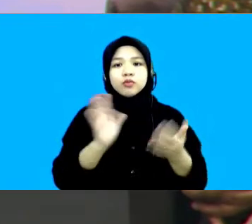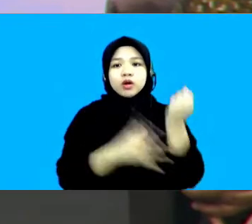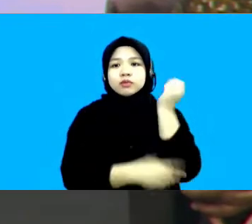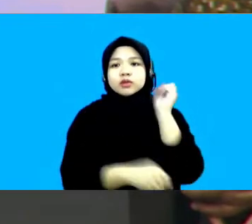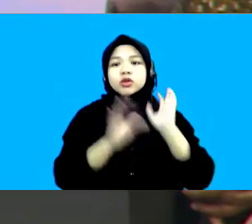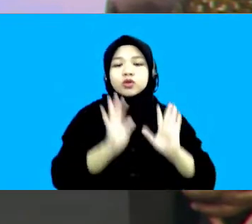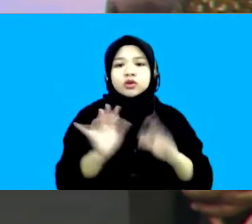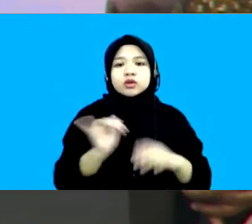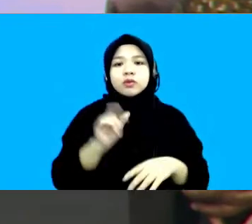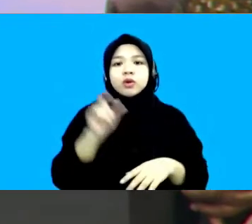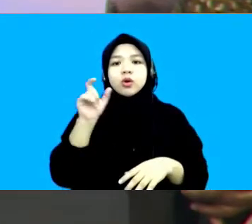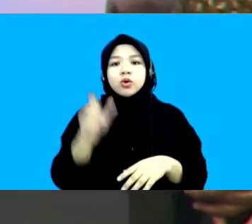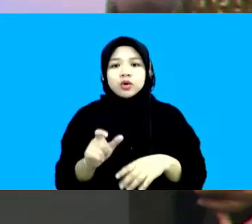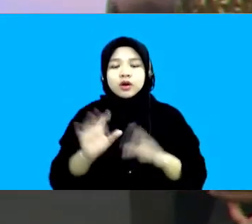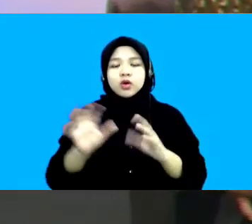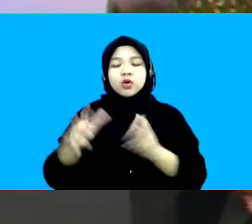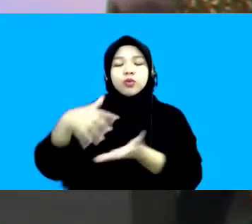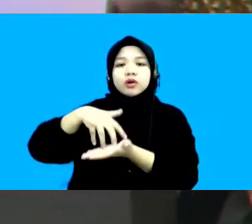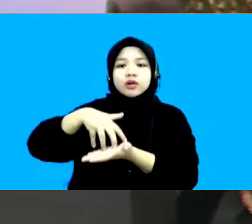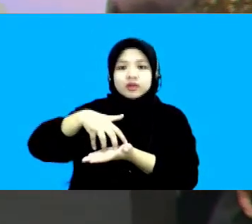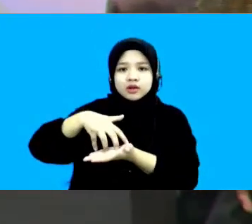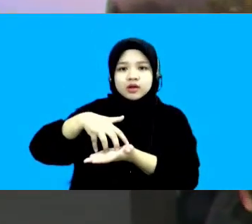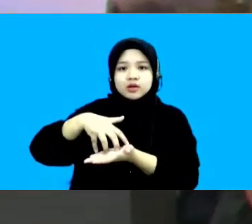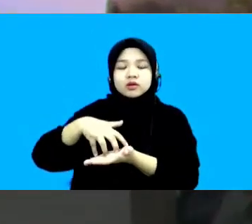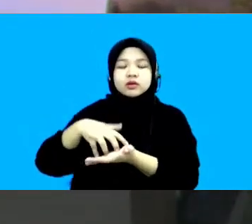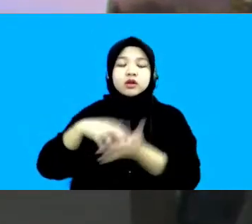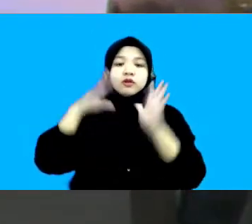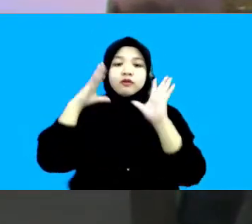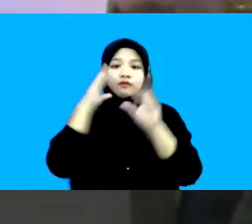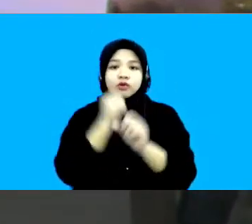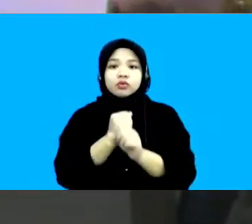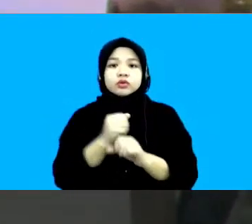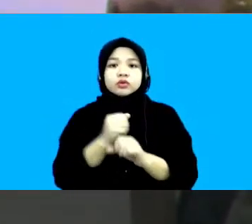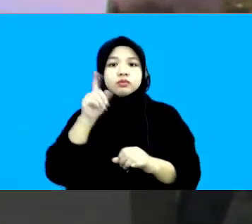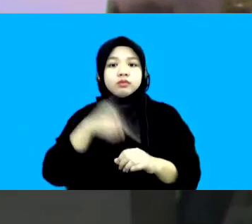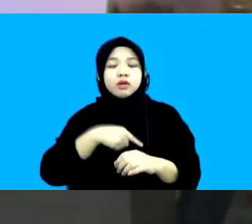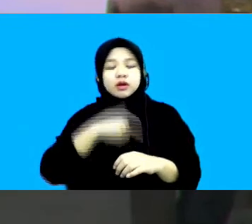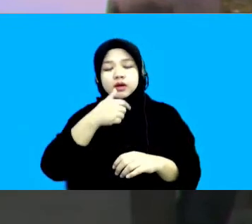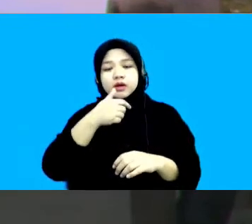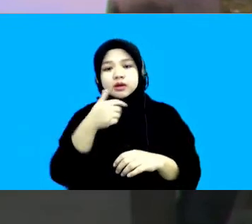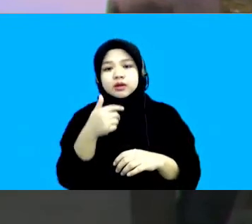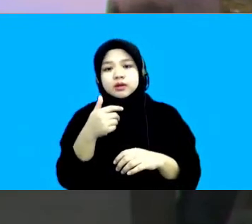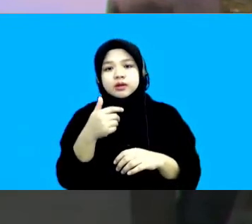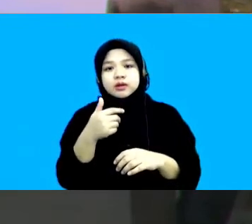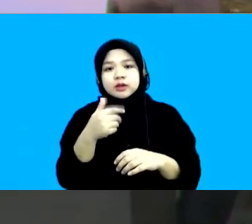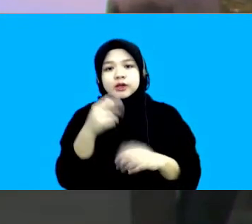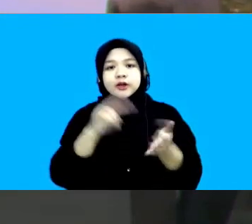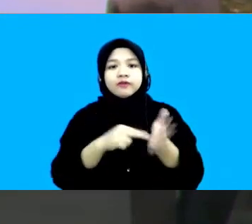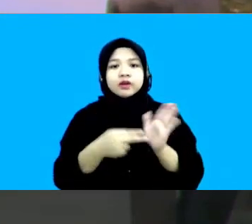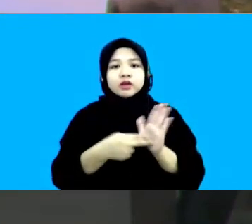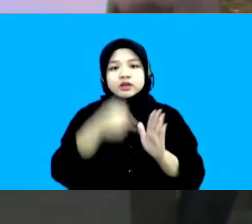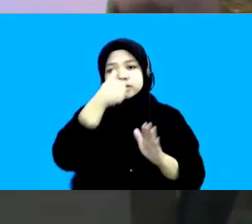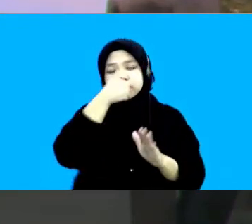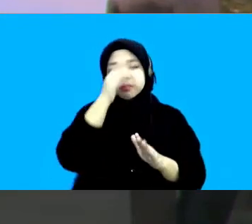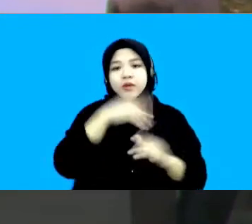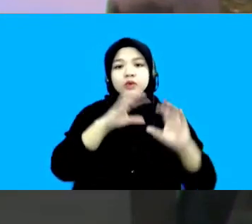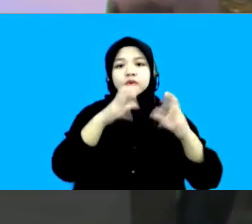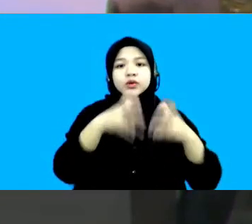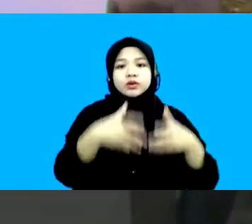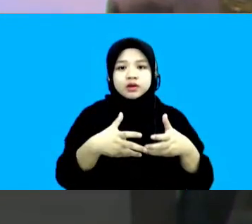good for their health, you know, is also safety for them, but probably not for the lower middle income